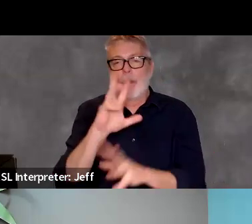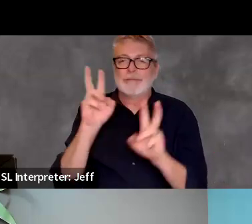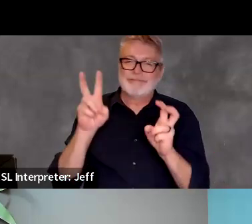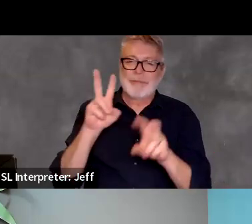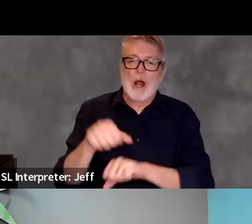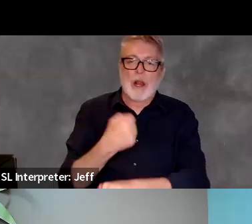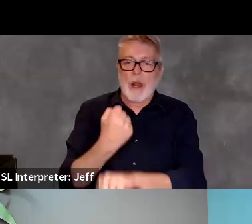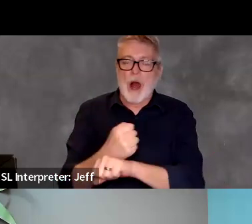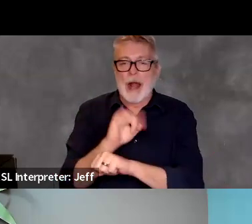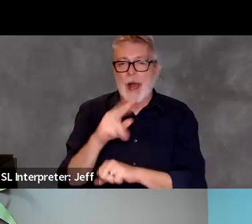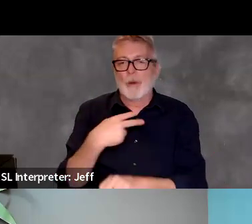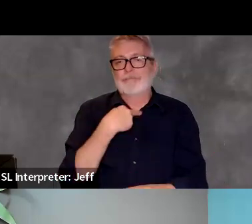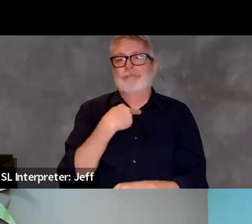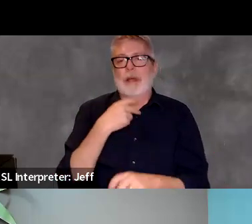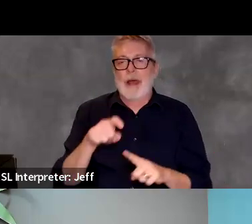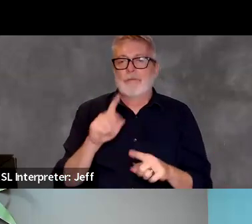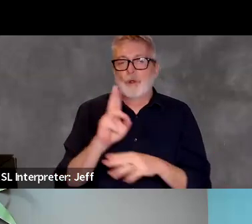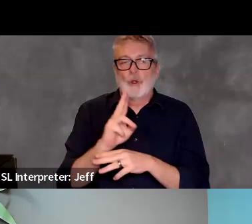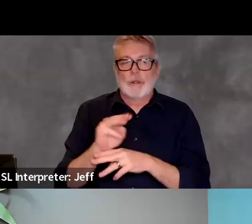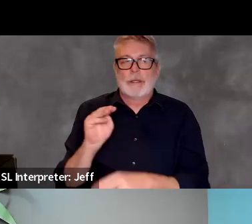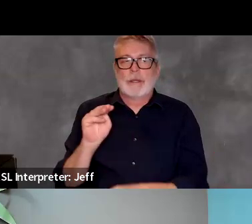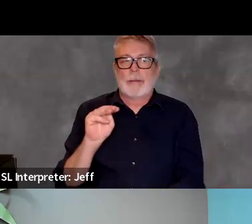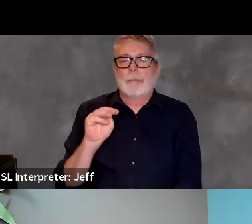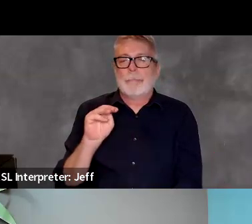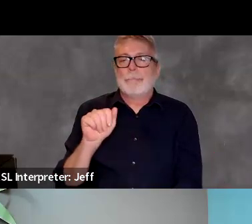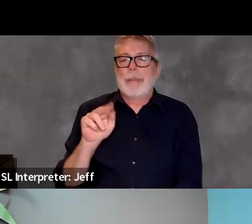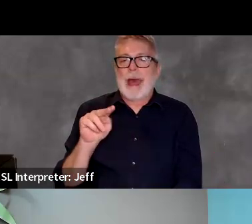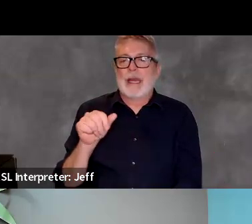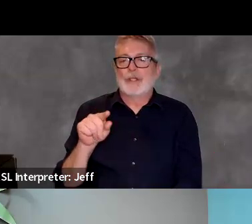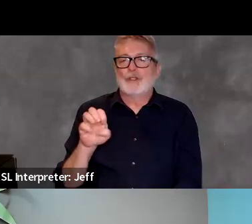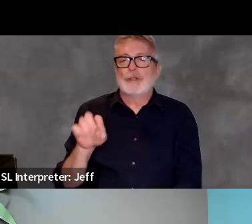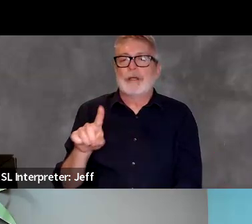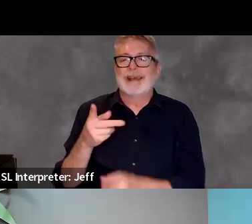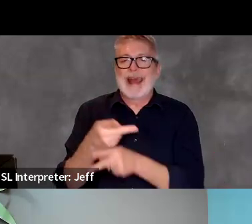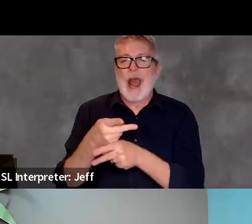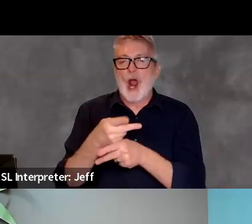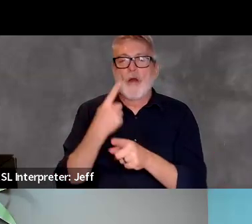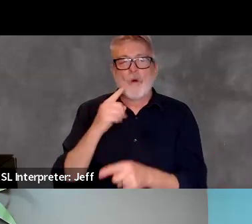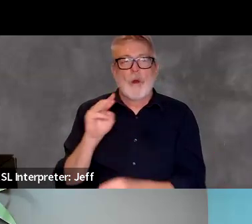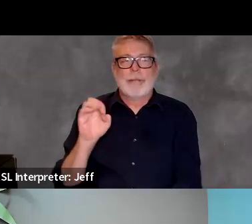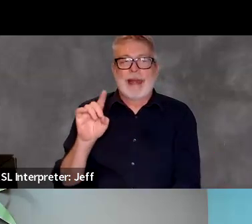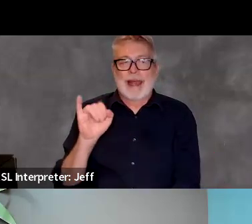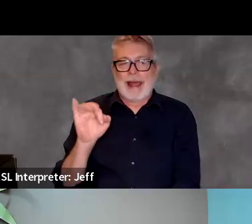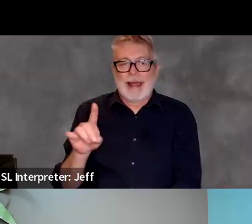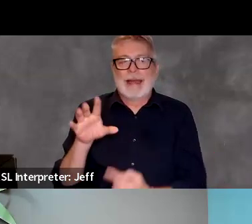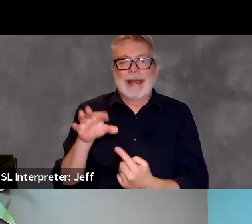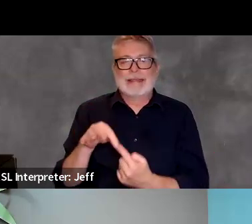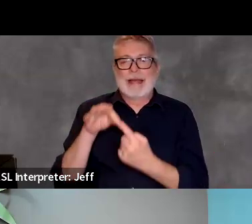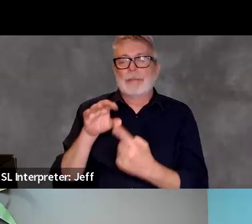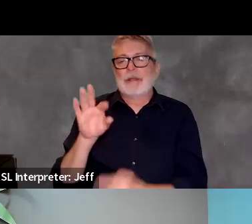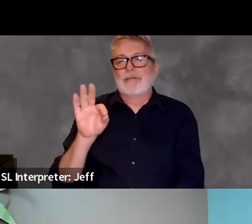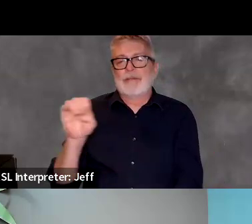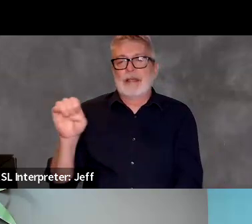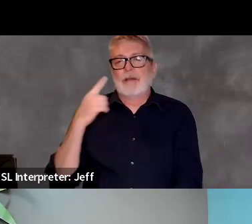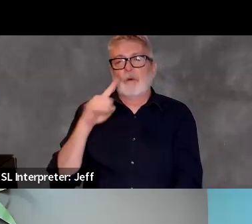Iowa into having to use Medicaid or managed care for Medicaid, except for the fee-for-service